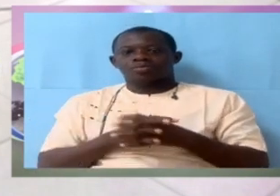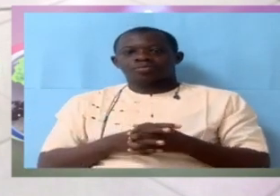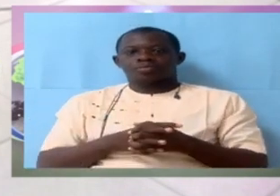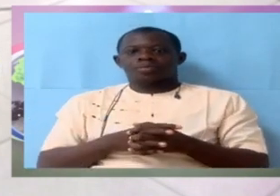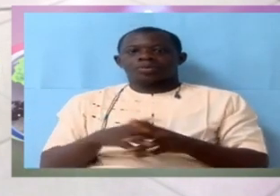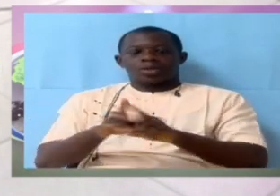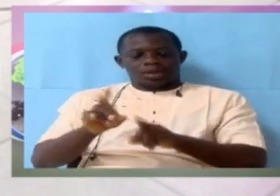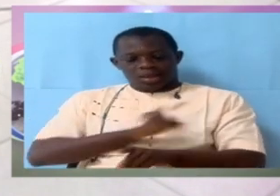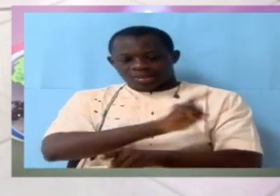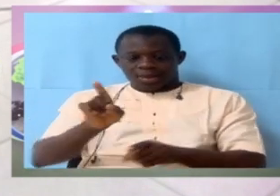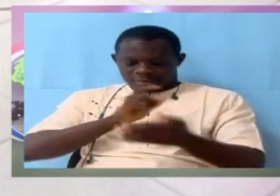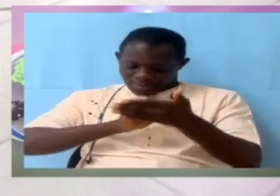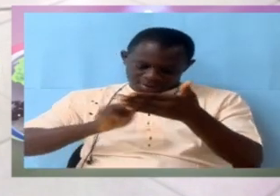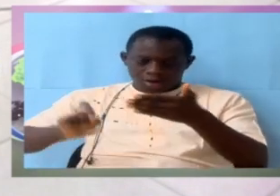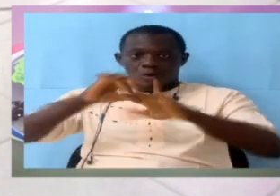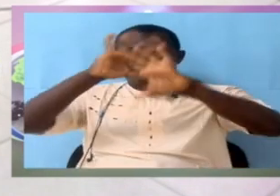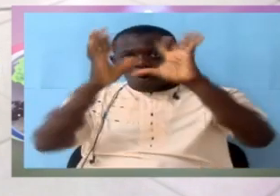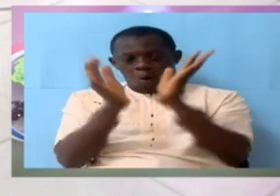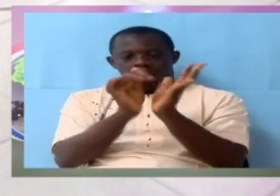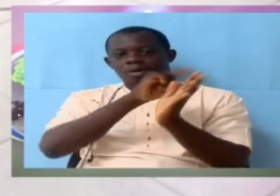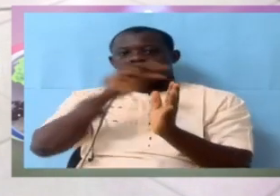They wrote all our names.